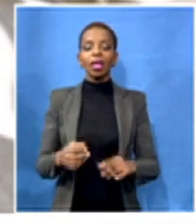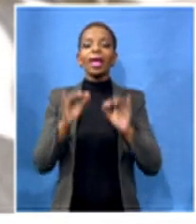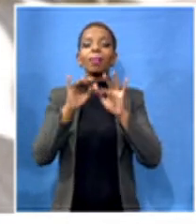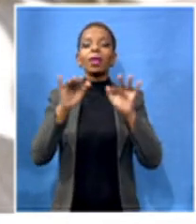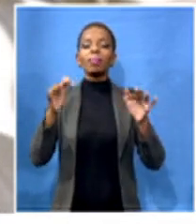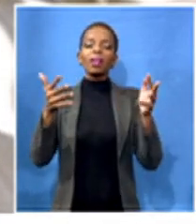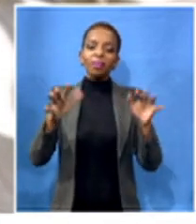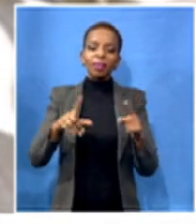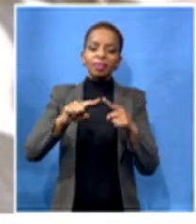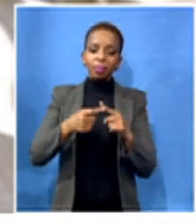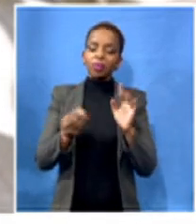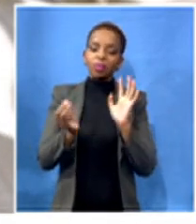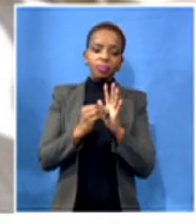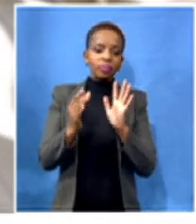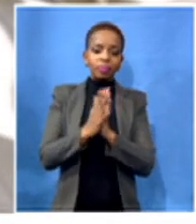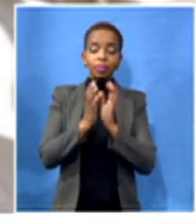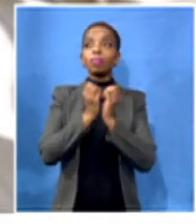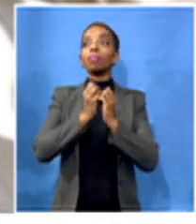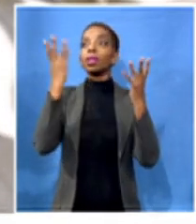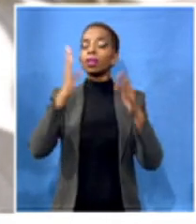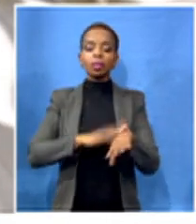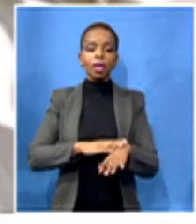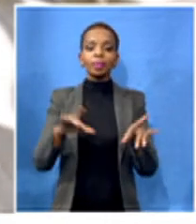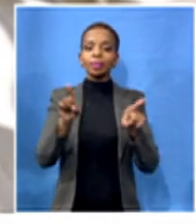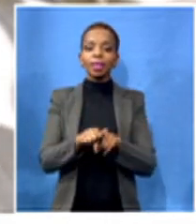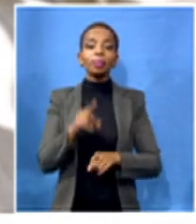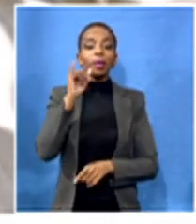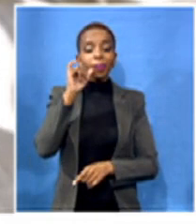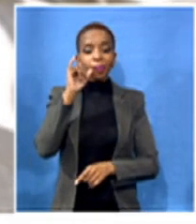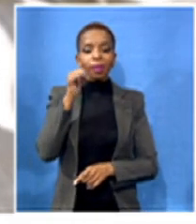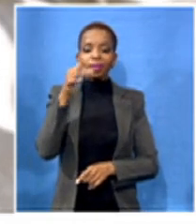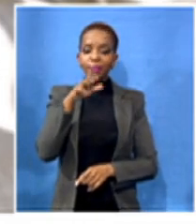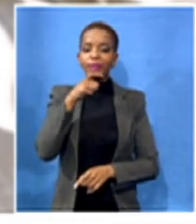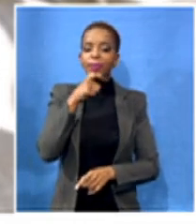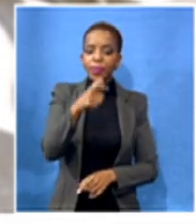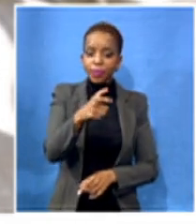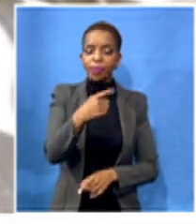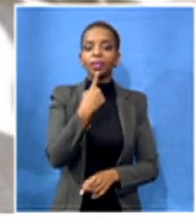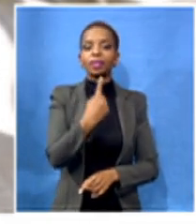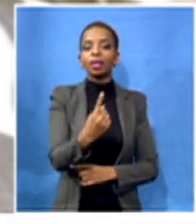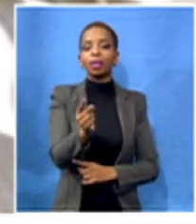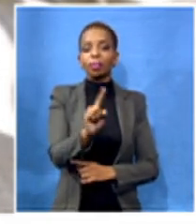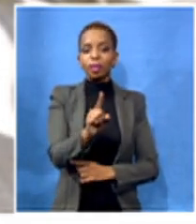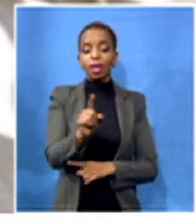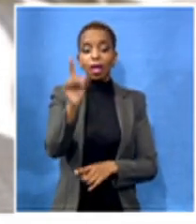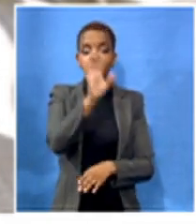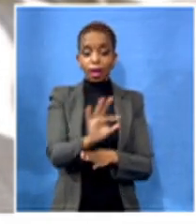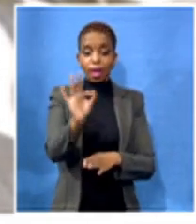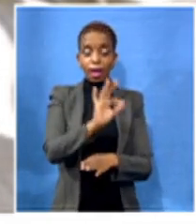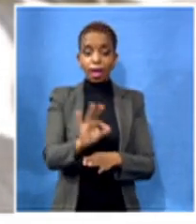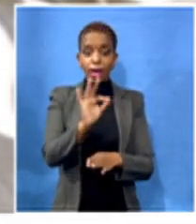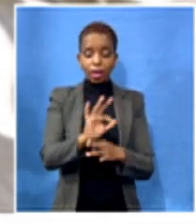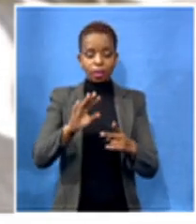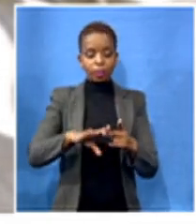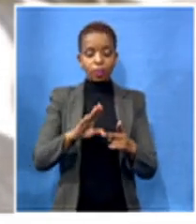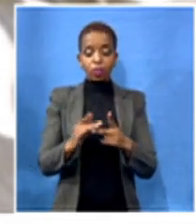several times over. And Tabombeki himself, that the planning and execution of programs by this government